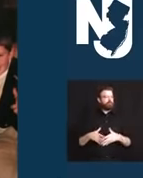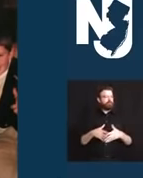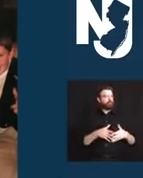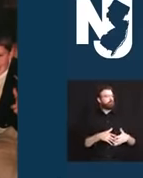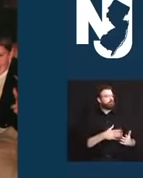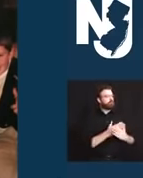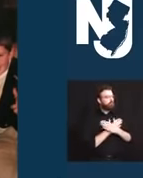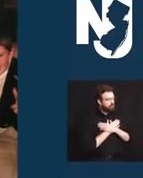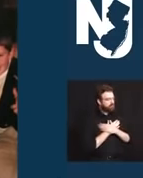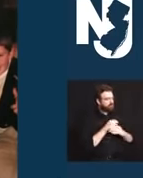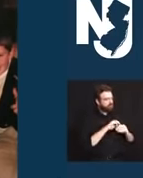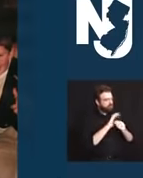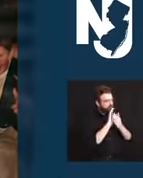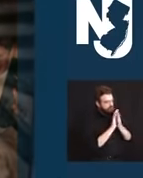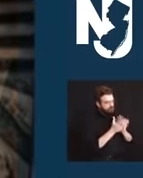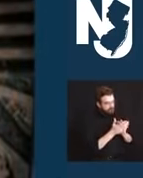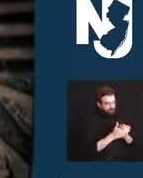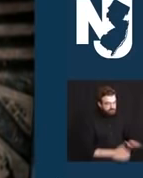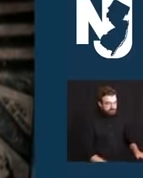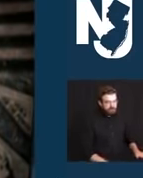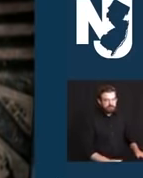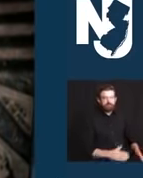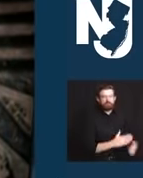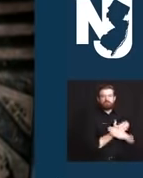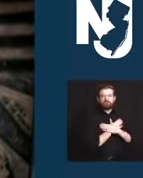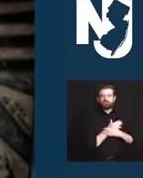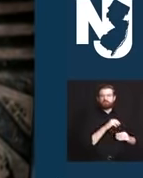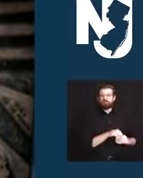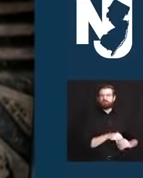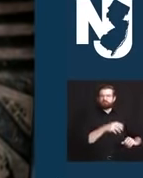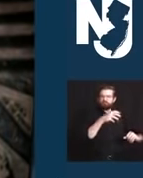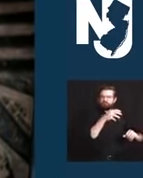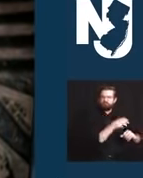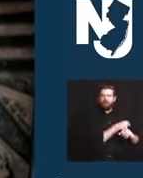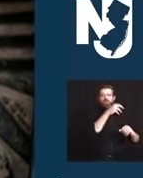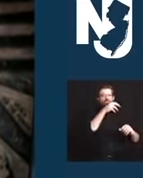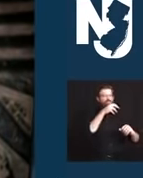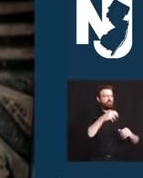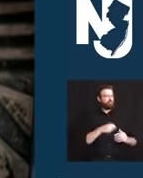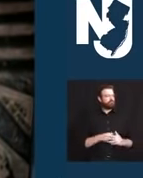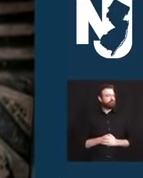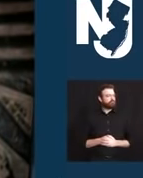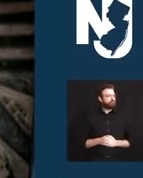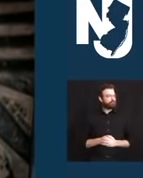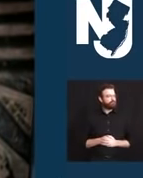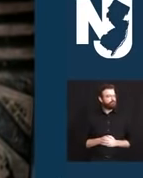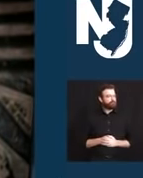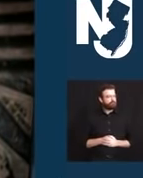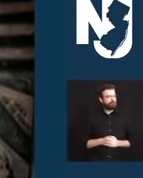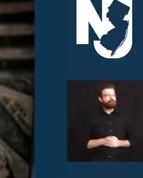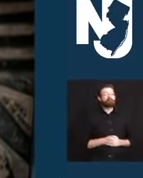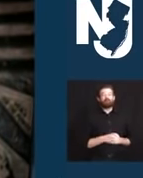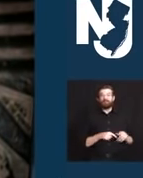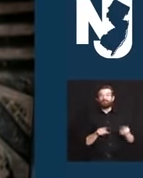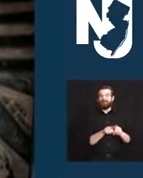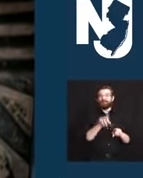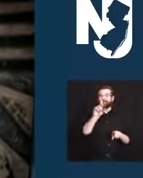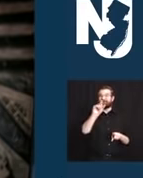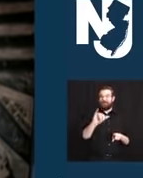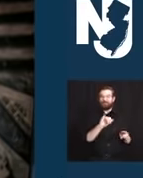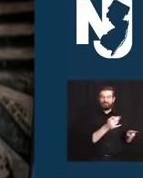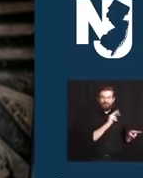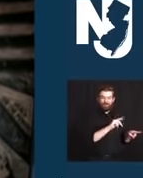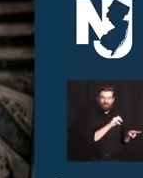power. And I should also acknowledge the passing extraordinarily on the same day of the Reverend C.T. Vivian, another